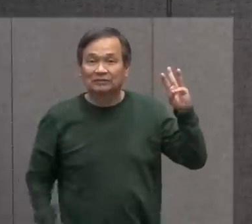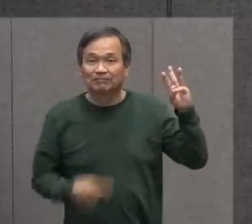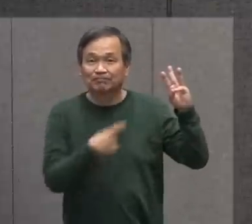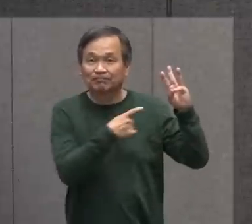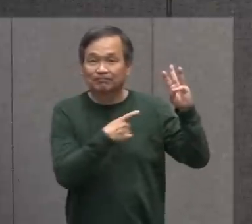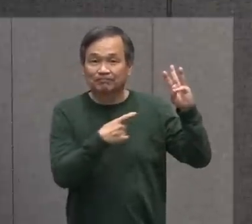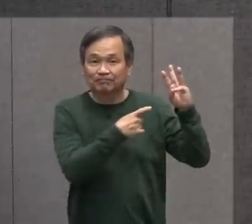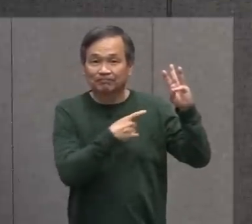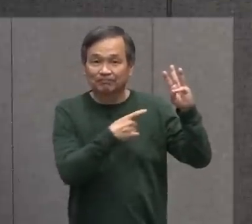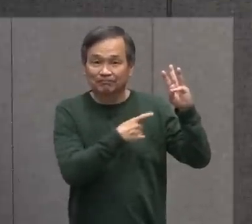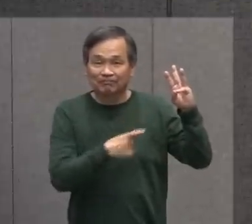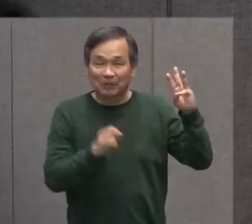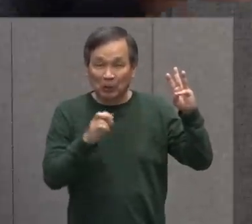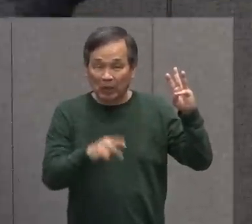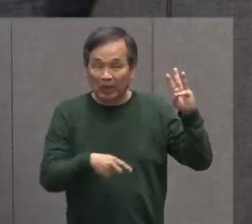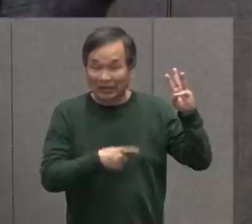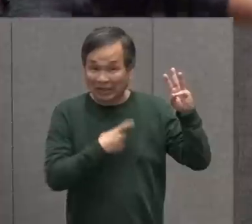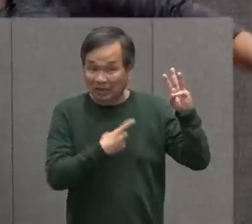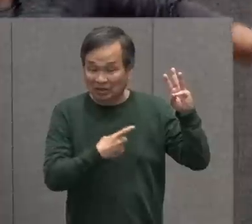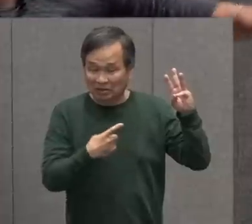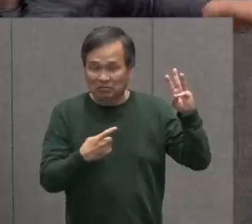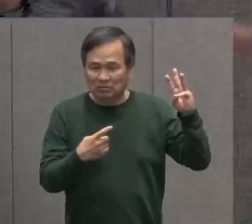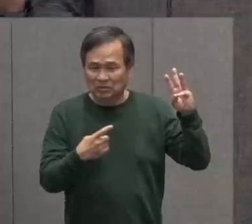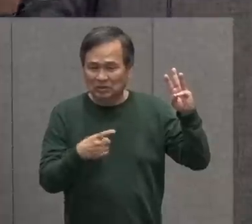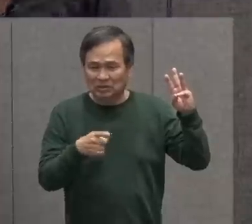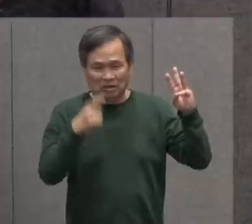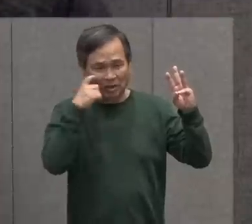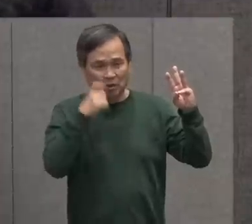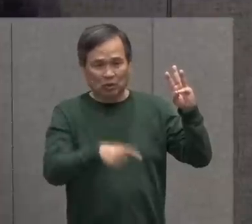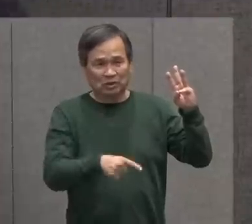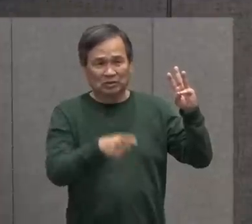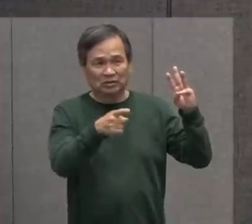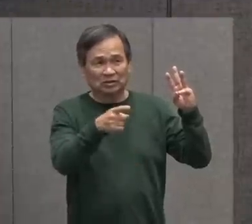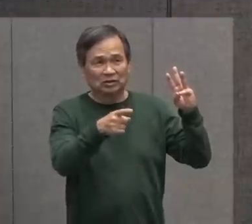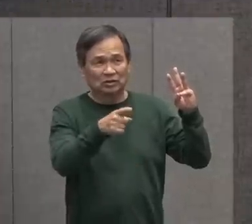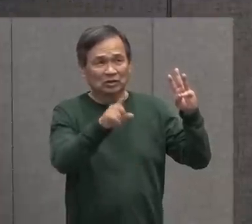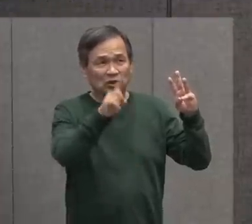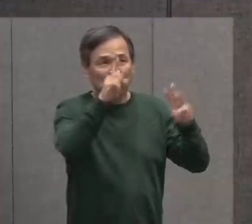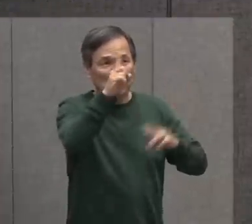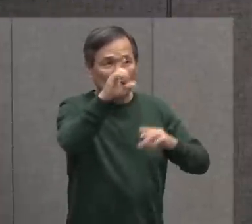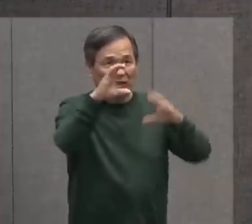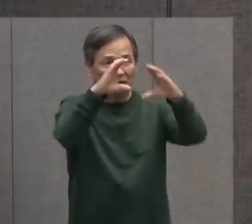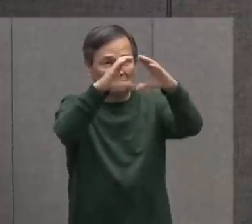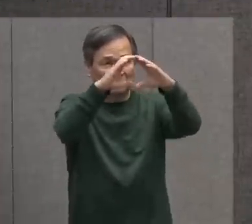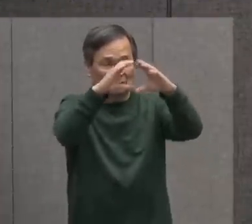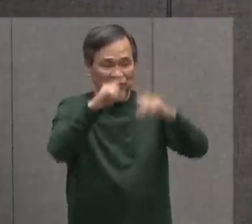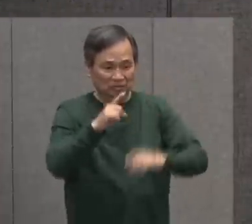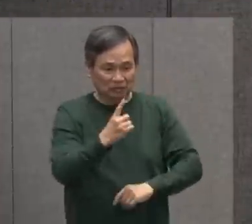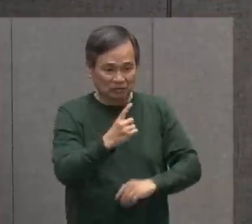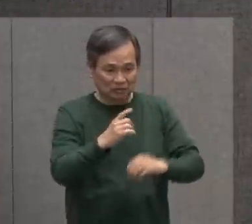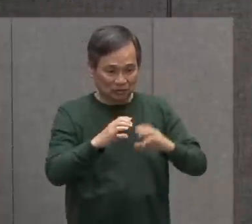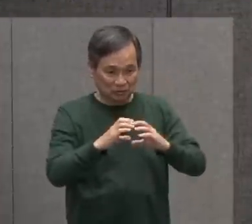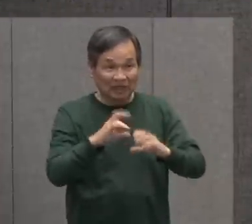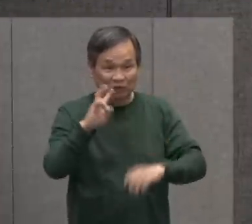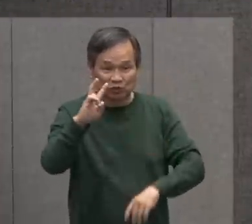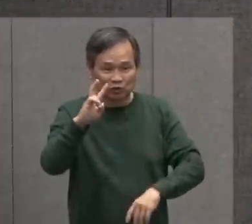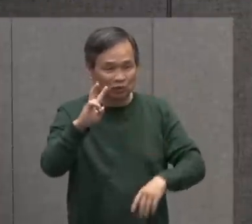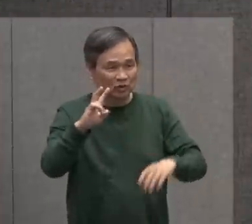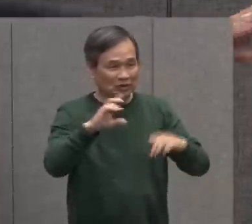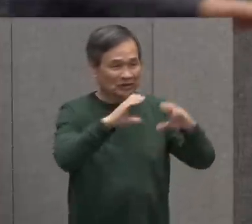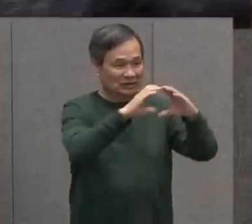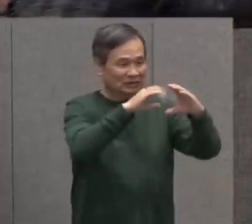and of this 6, what I can see are 2 1/2. So we have 2 1/2 we can see, and we need to make 6.